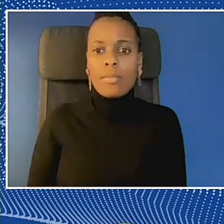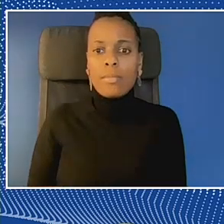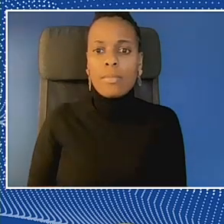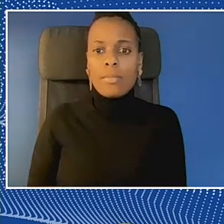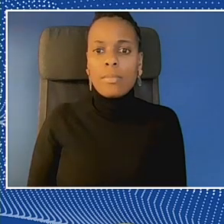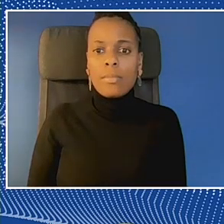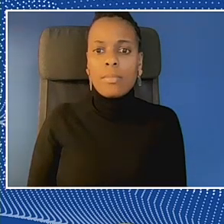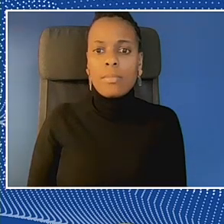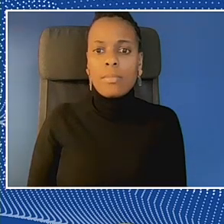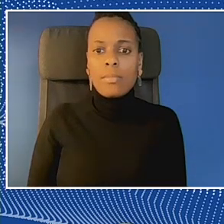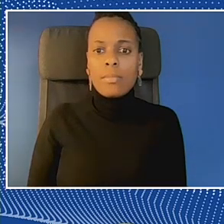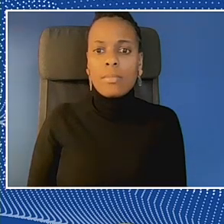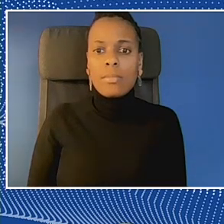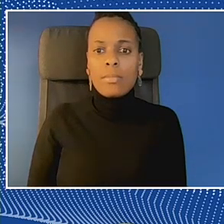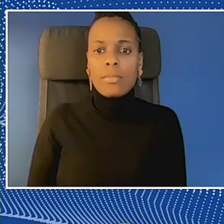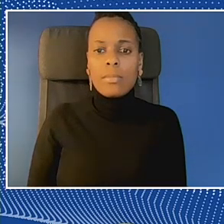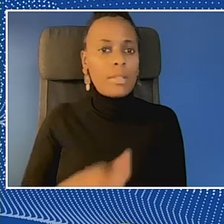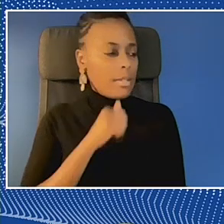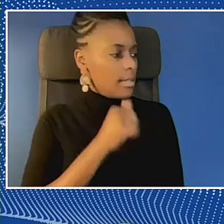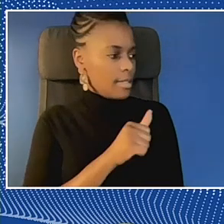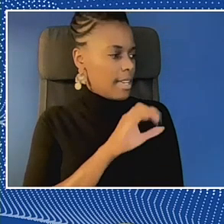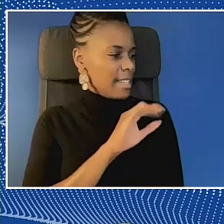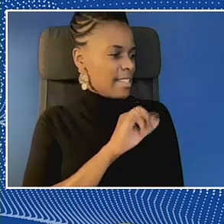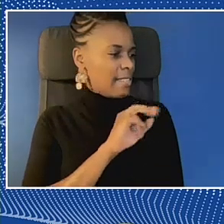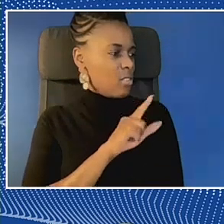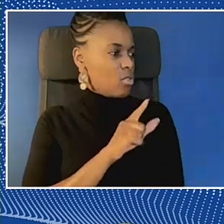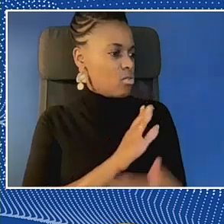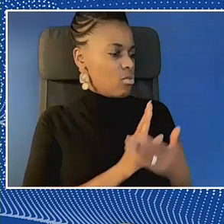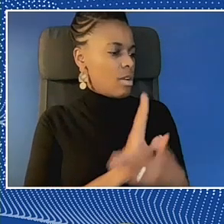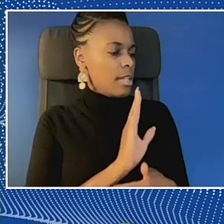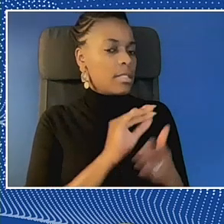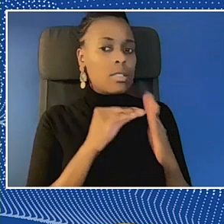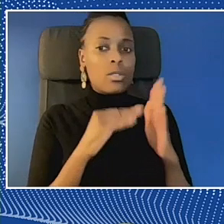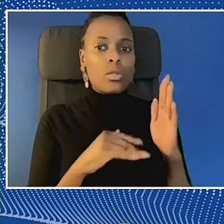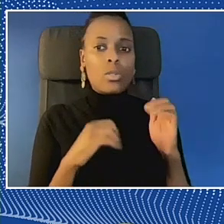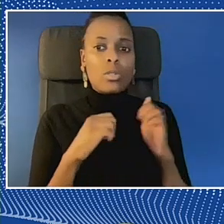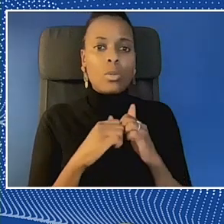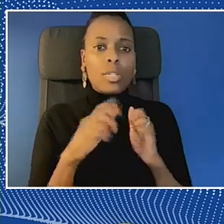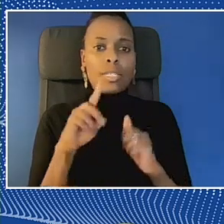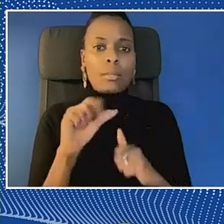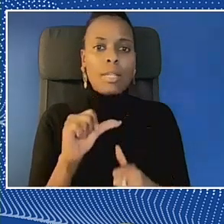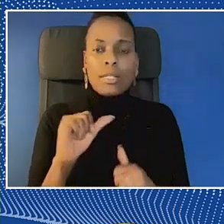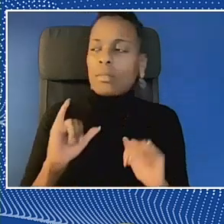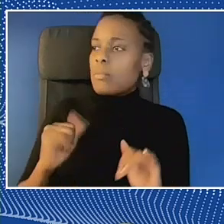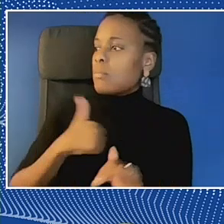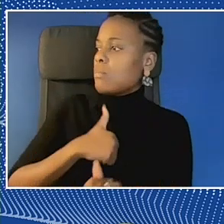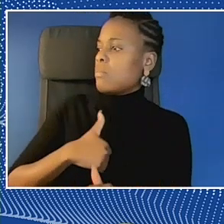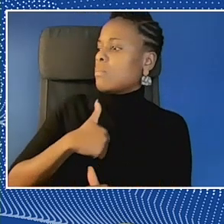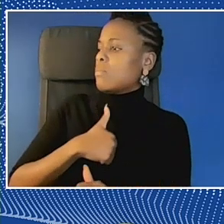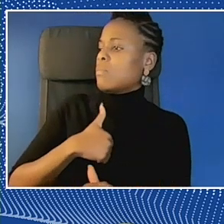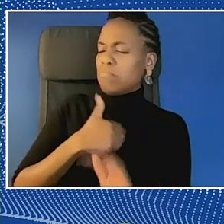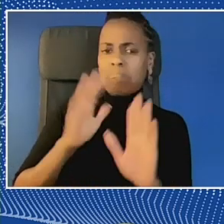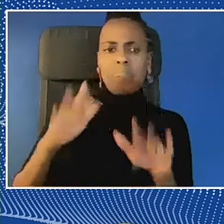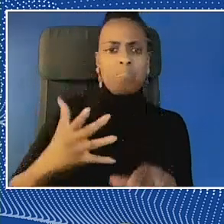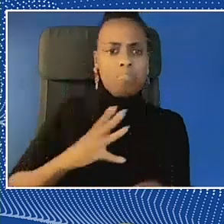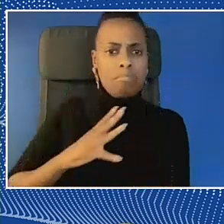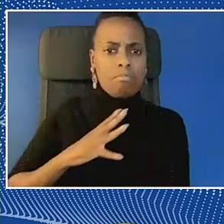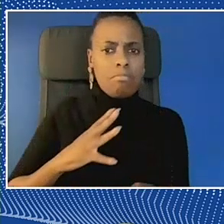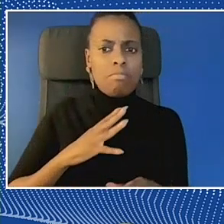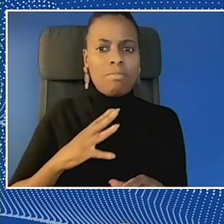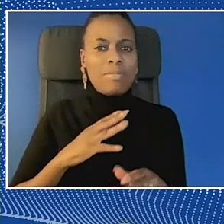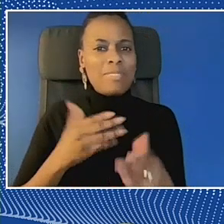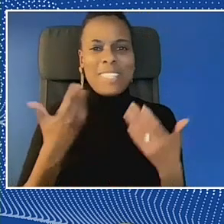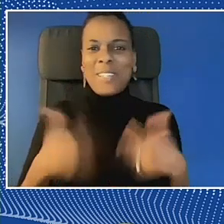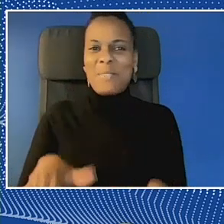Sorry, not civil rights. Students with disabilities. Oh, my apologies. No worries, I just didn't want the civil rights folks